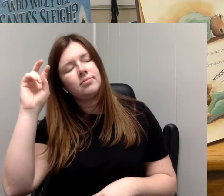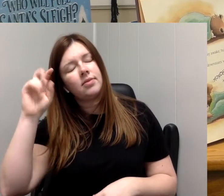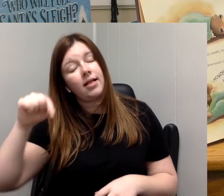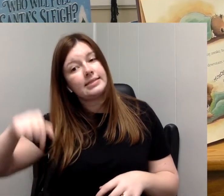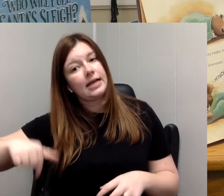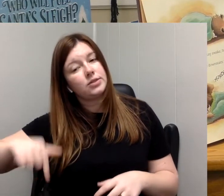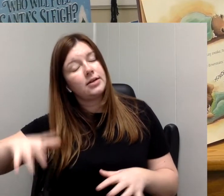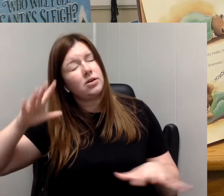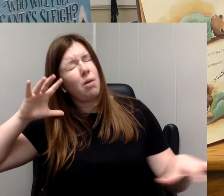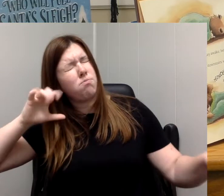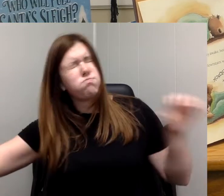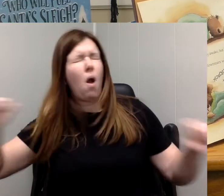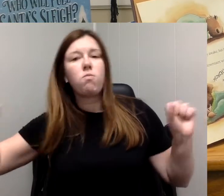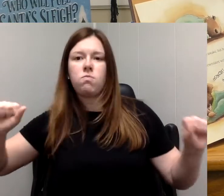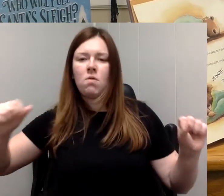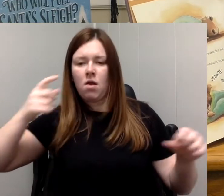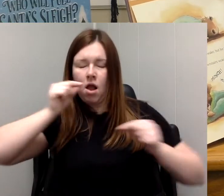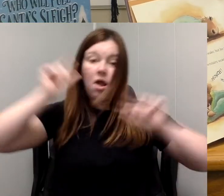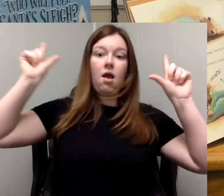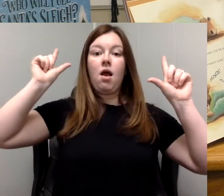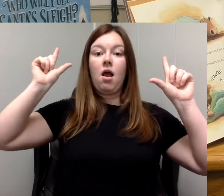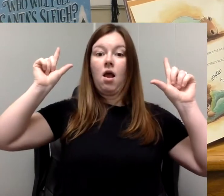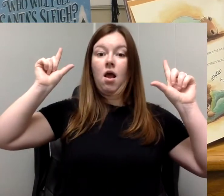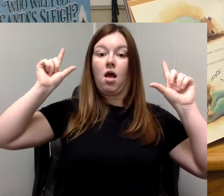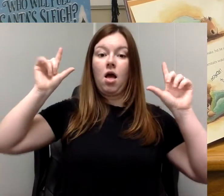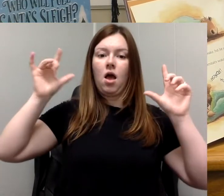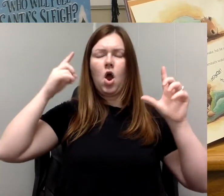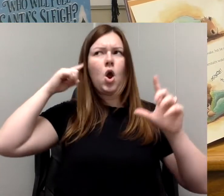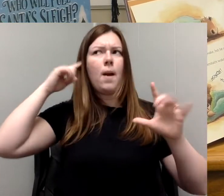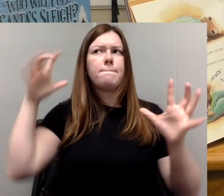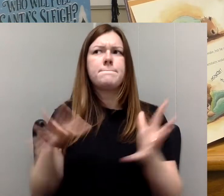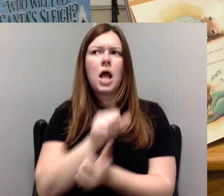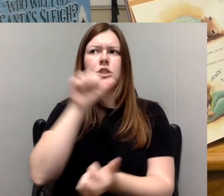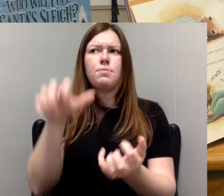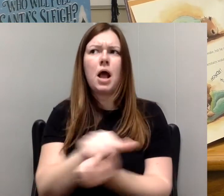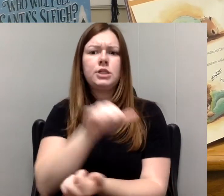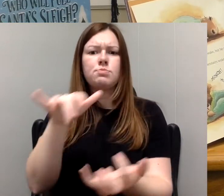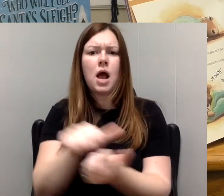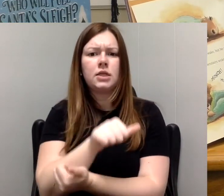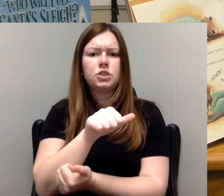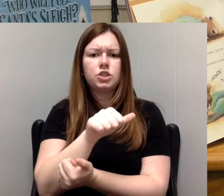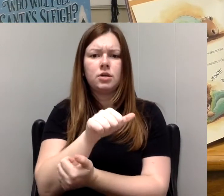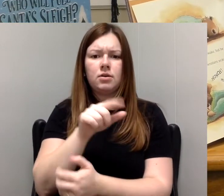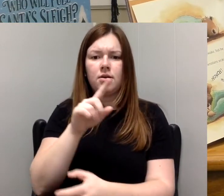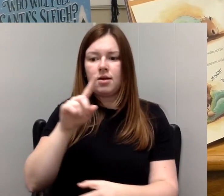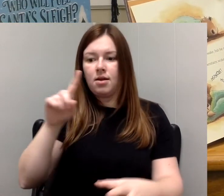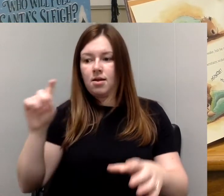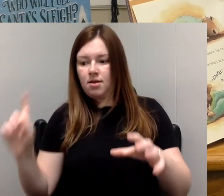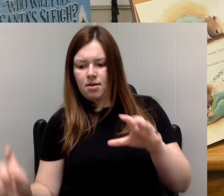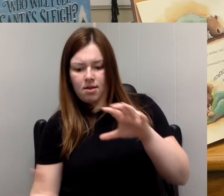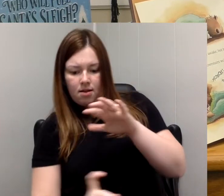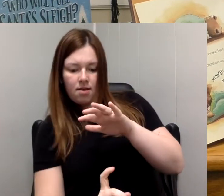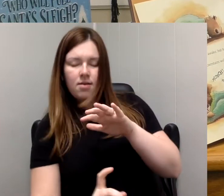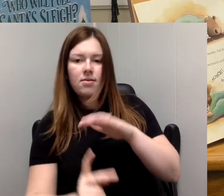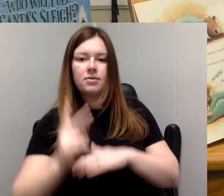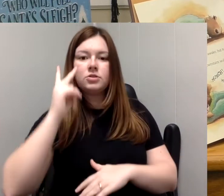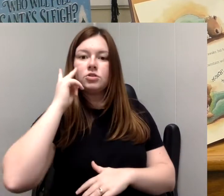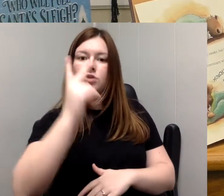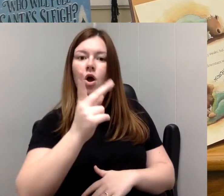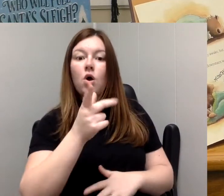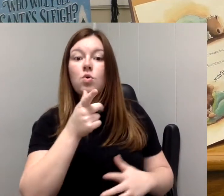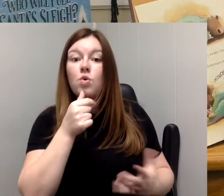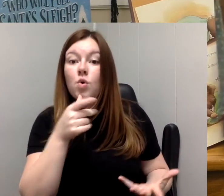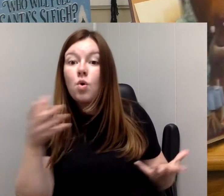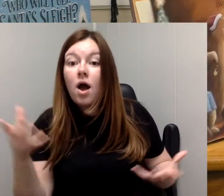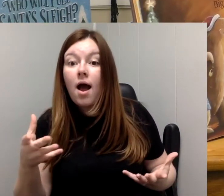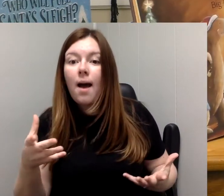woke him up. Munch, munch, munch. Someone big was standing by the Christmas tree. This time it had to